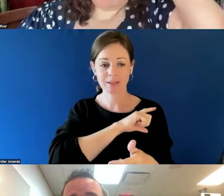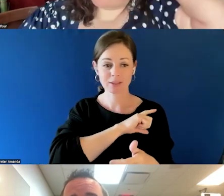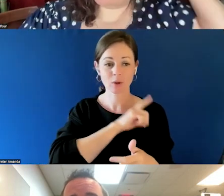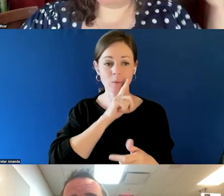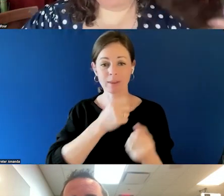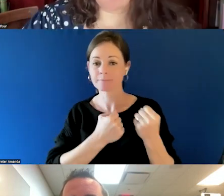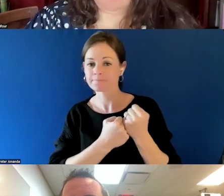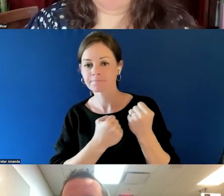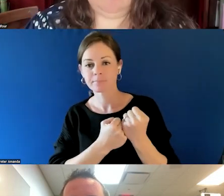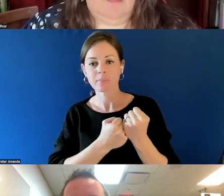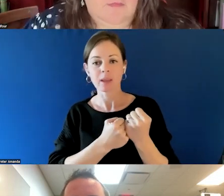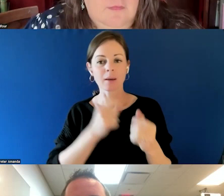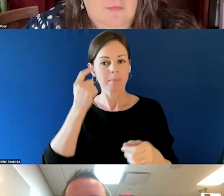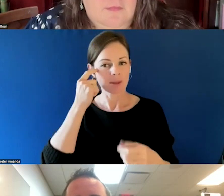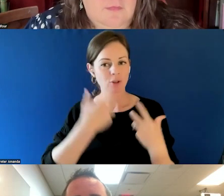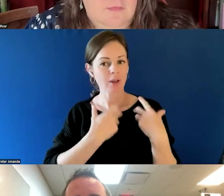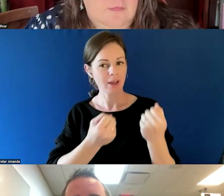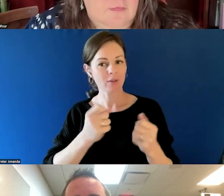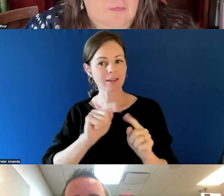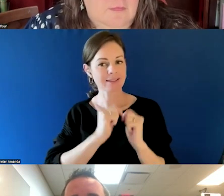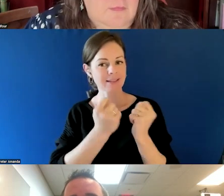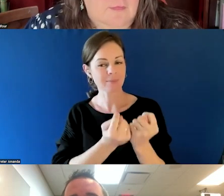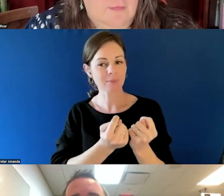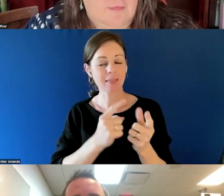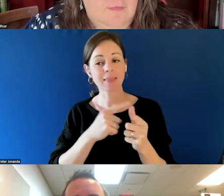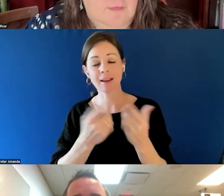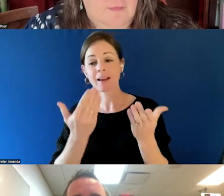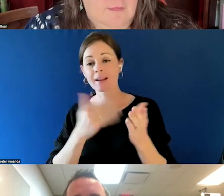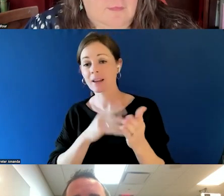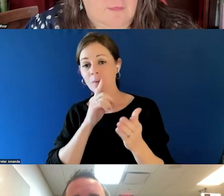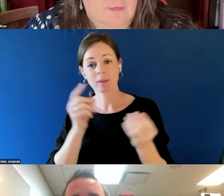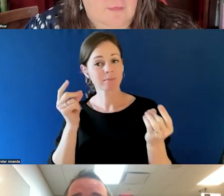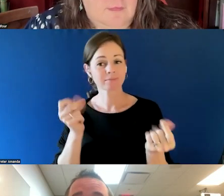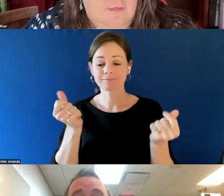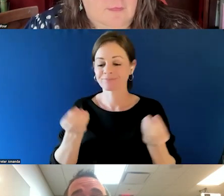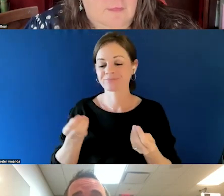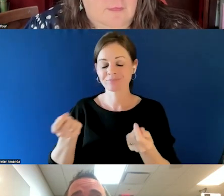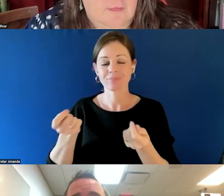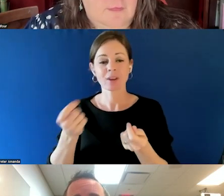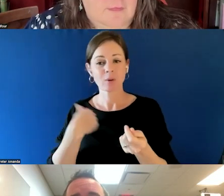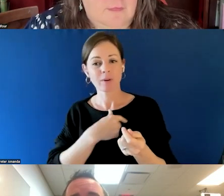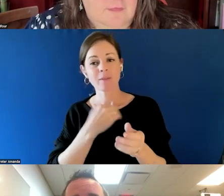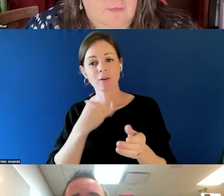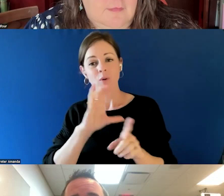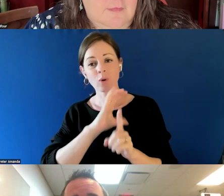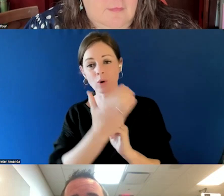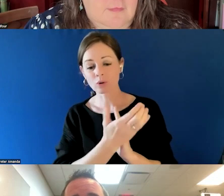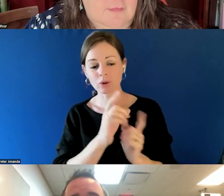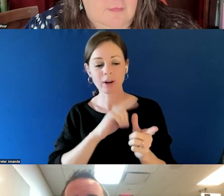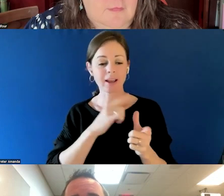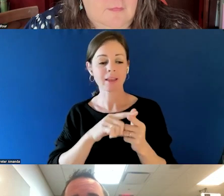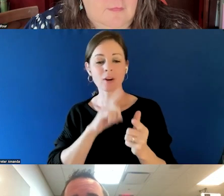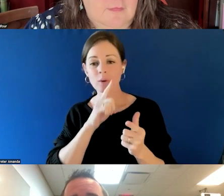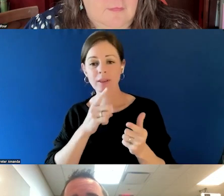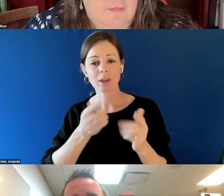health teams. But really the stars aligned again because we had this foundation of culture, and then we had a well-functioning crisis center, right,